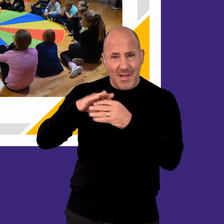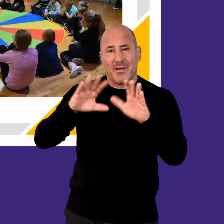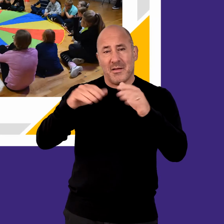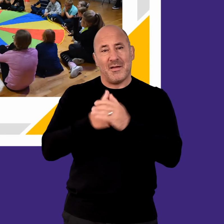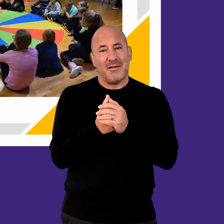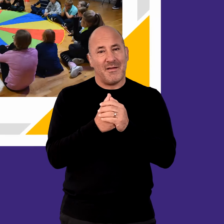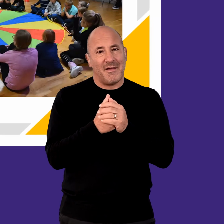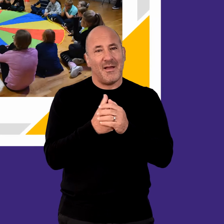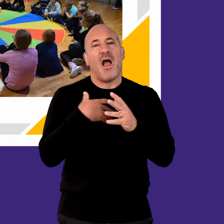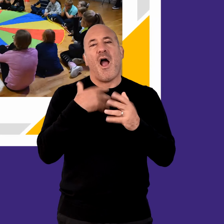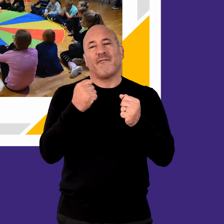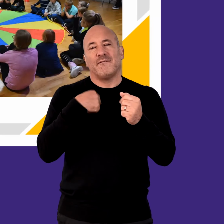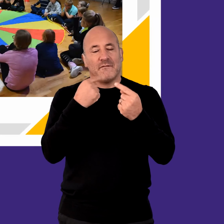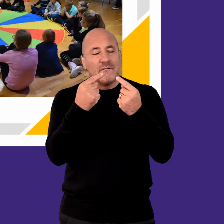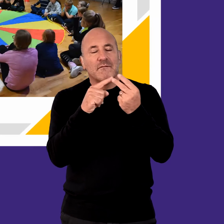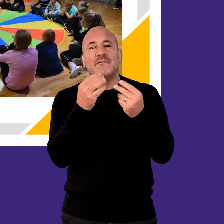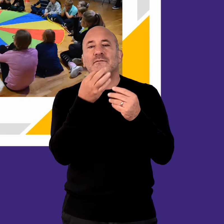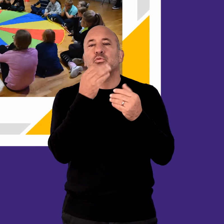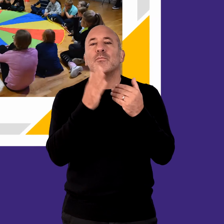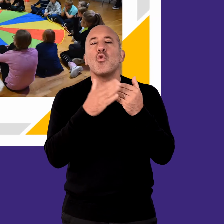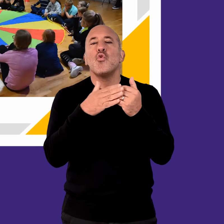work.